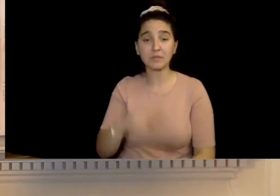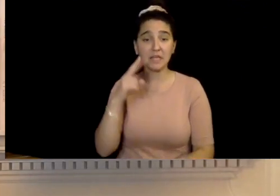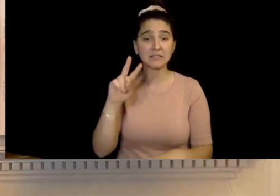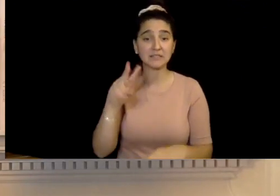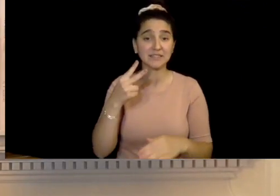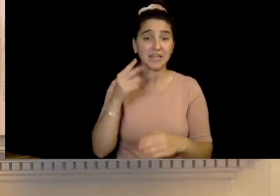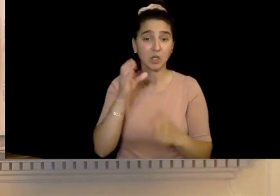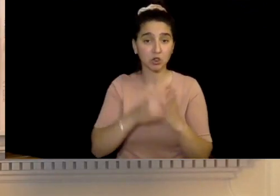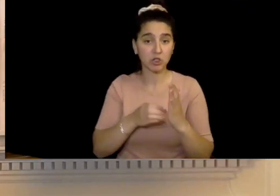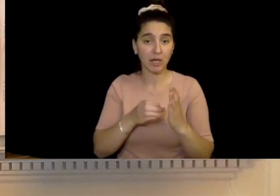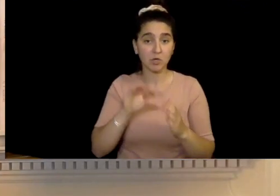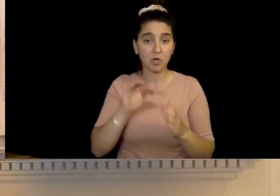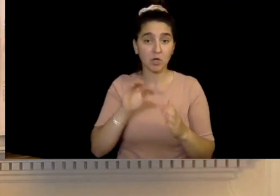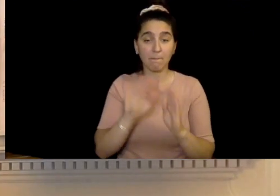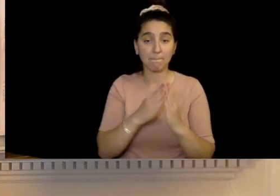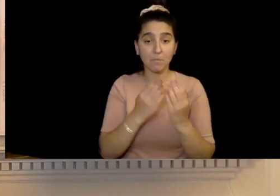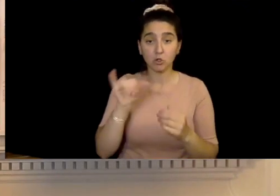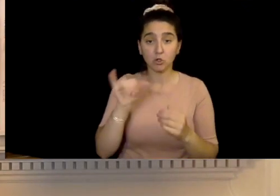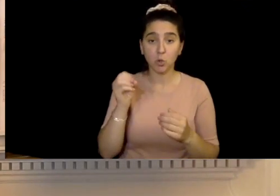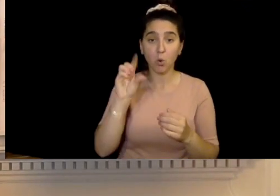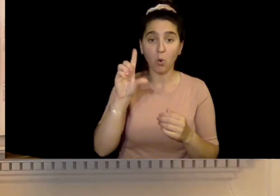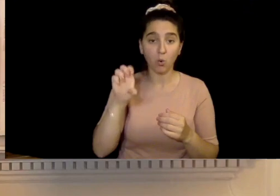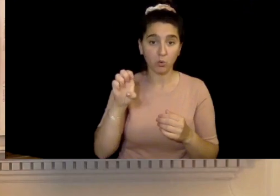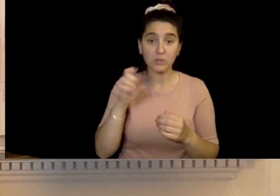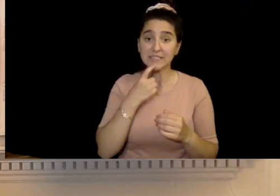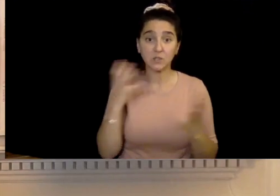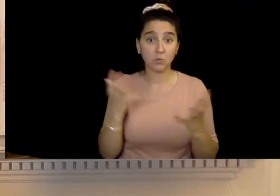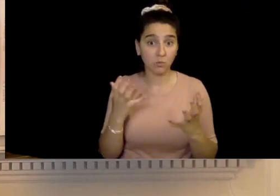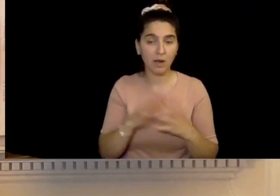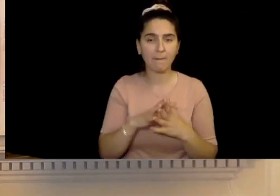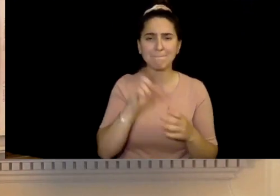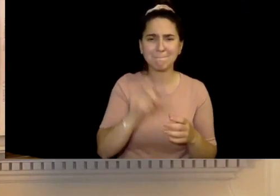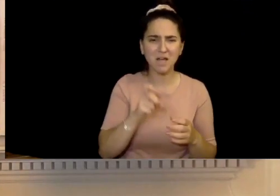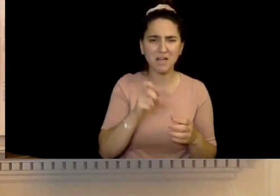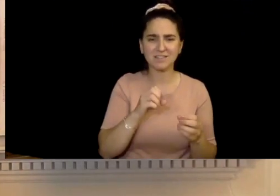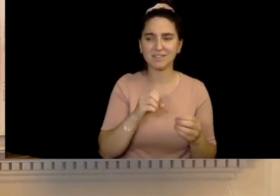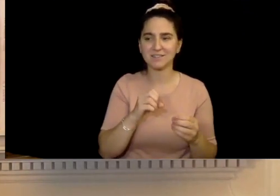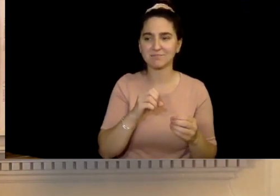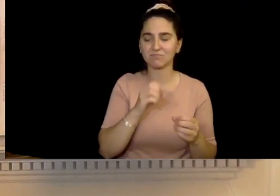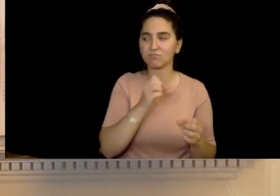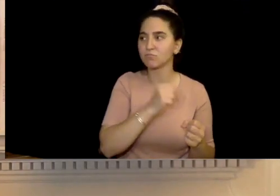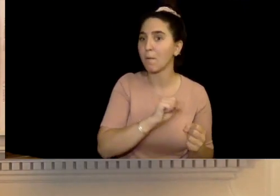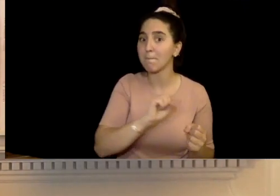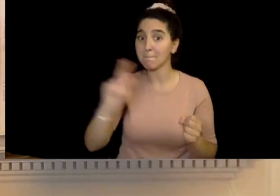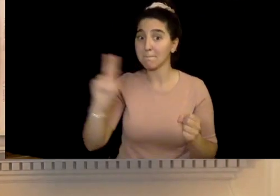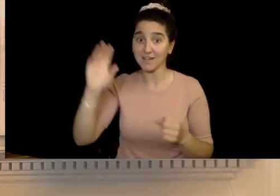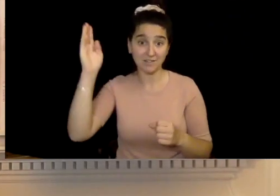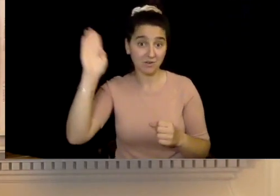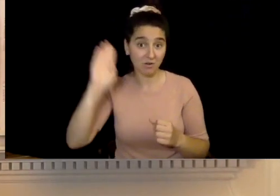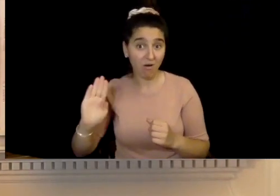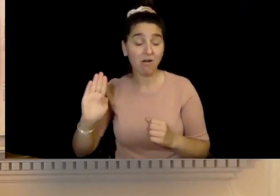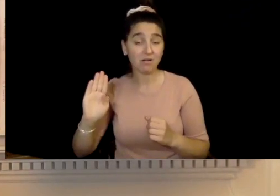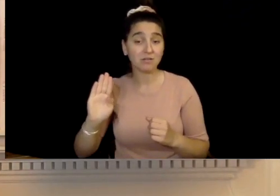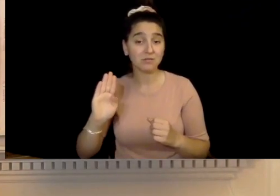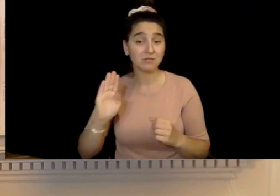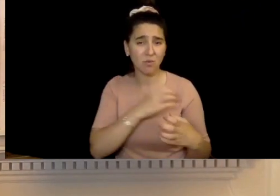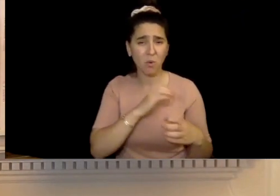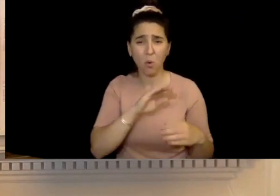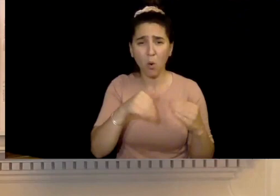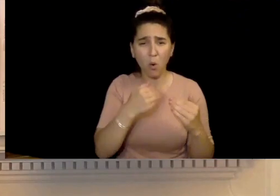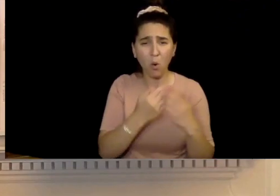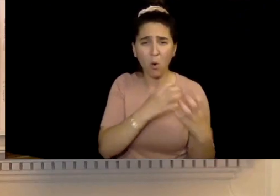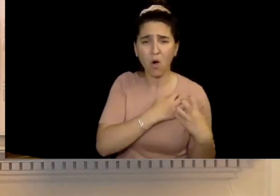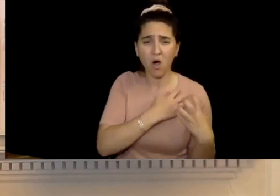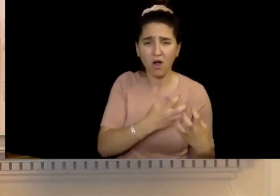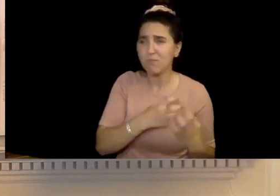Joel, it says, "Even now, declares the Lord, return to me with all your heart, with fasting and weeping and